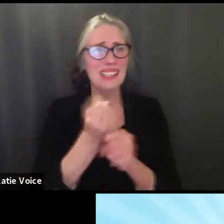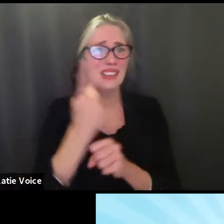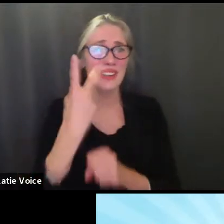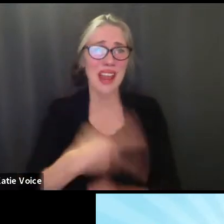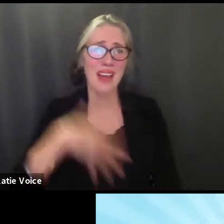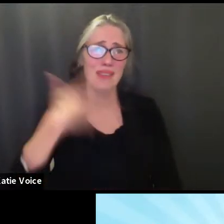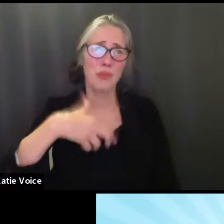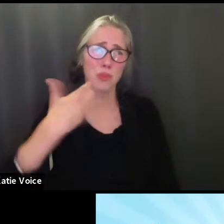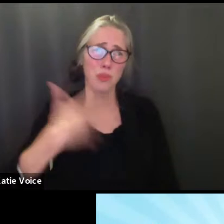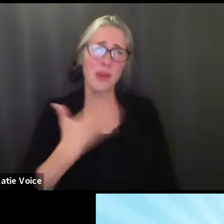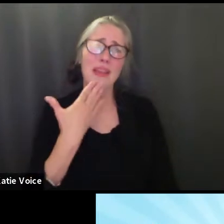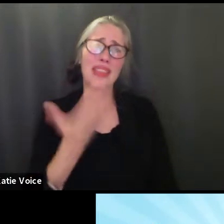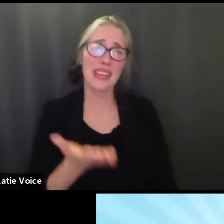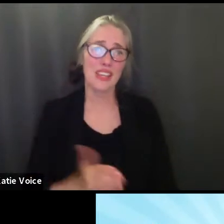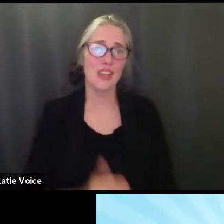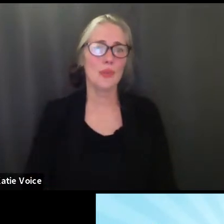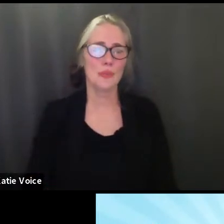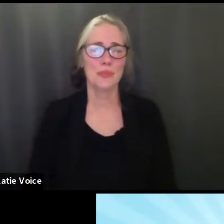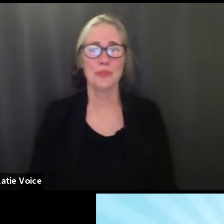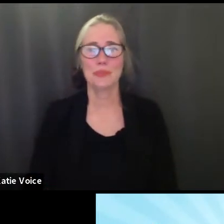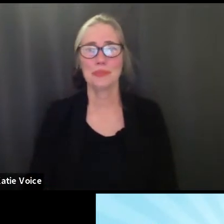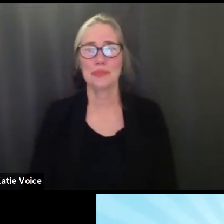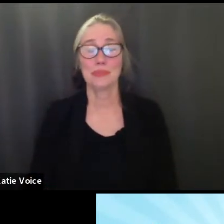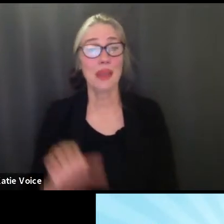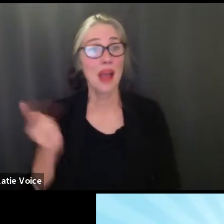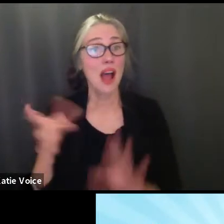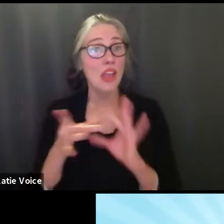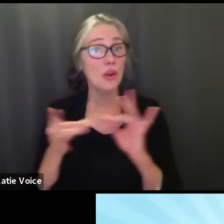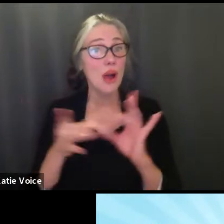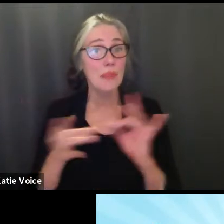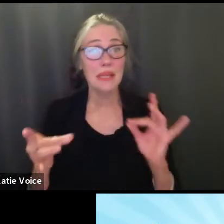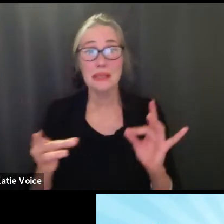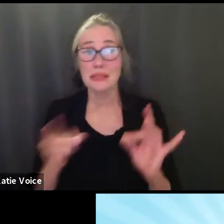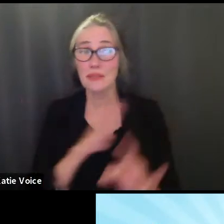you. Any other comments from board members?